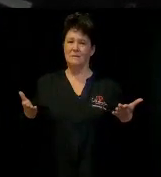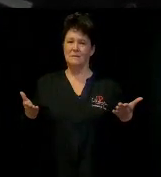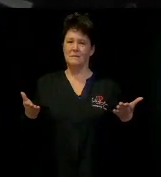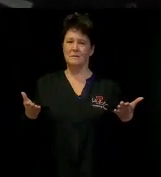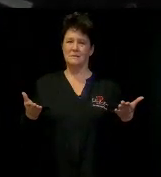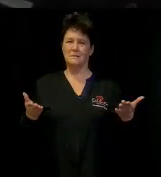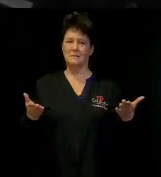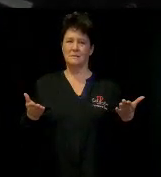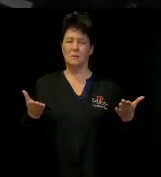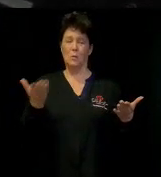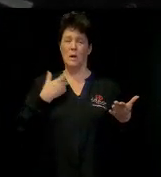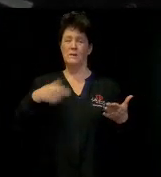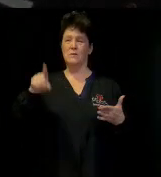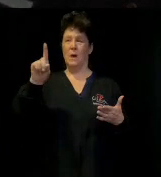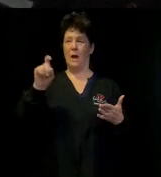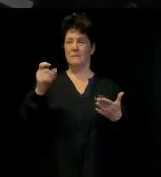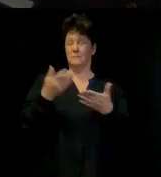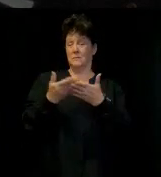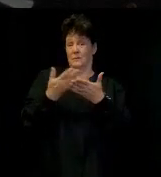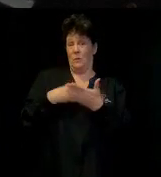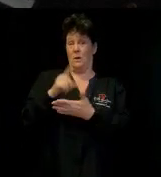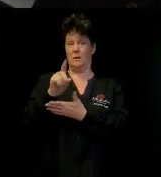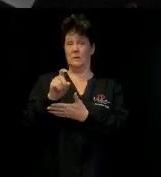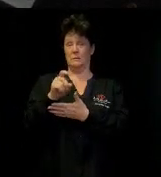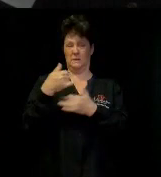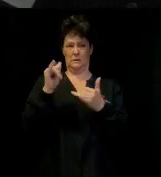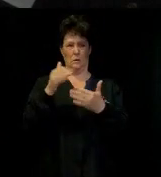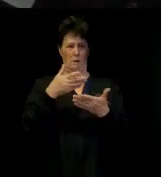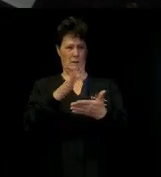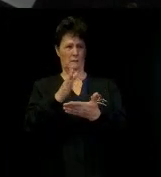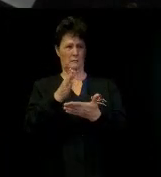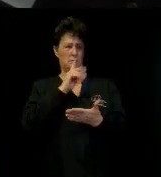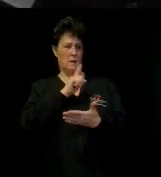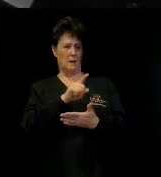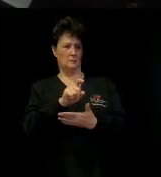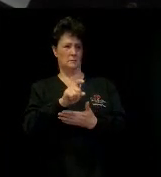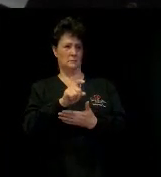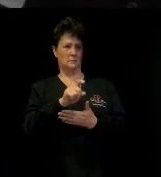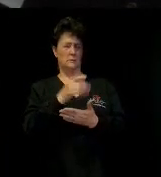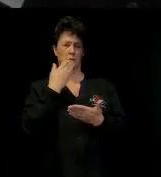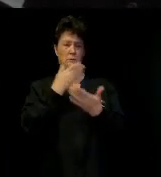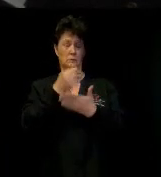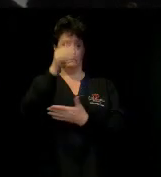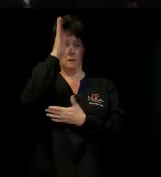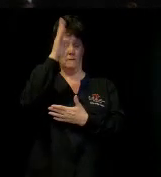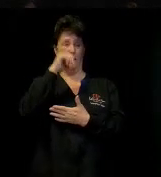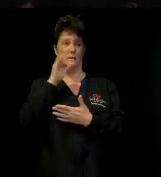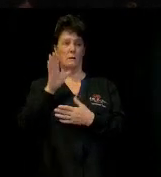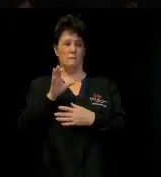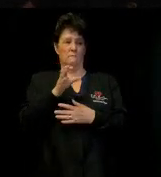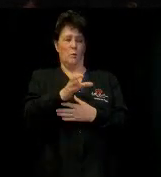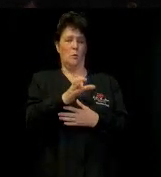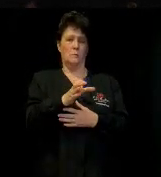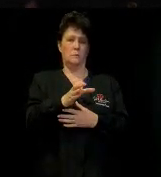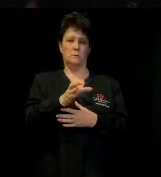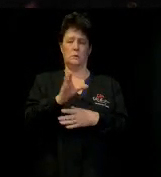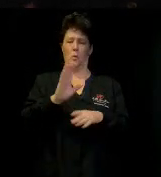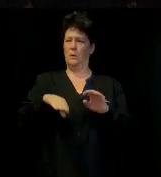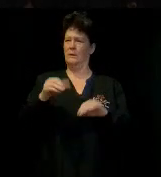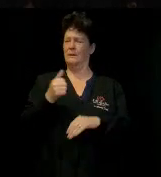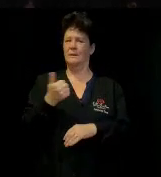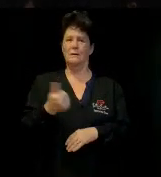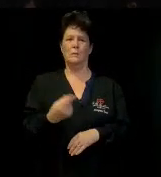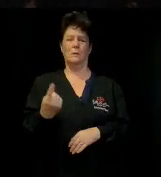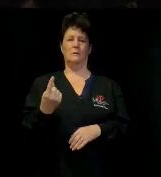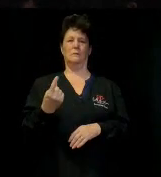He knows what you're going to ask before you ask it, but he still lets you ask anyways because he's such a good father that he's not going to push himself on you. Man, he